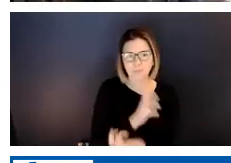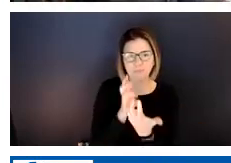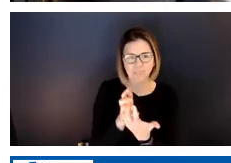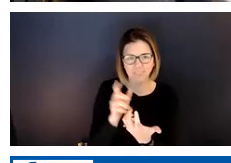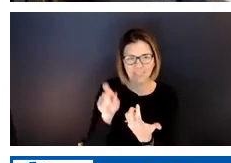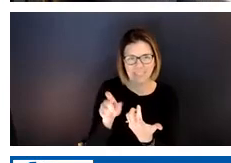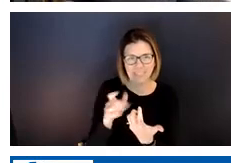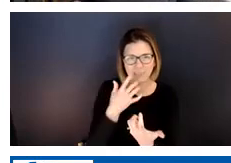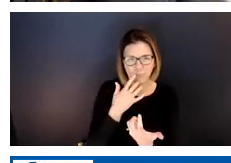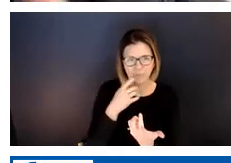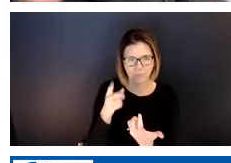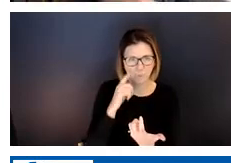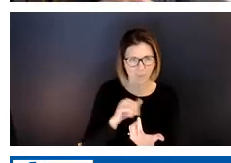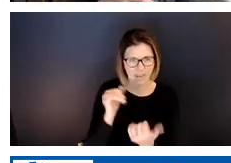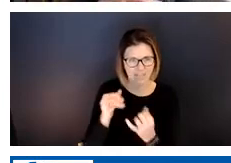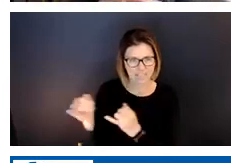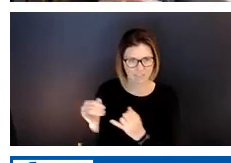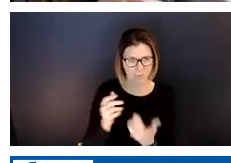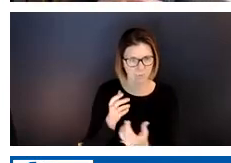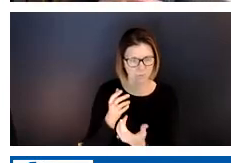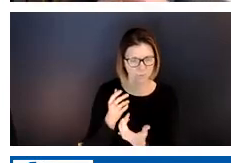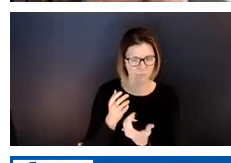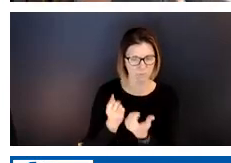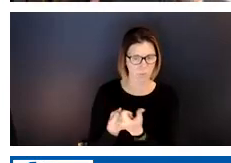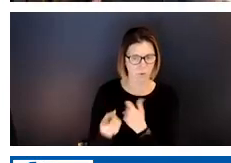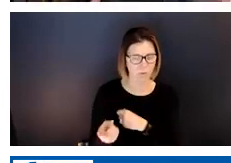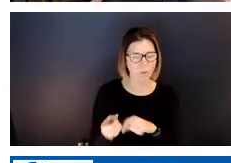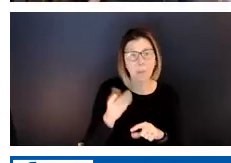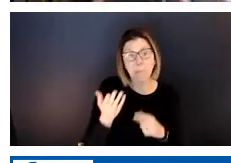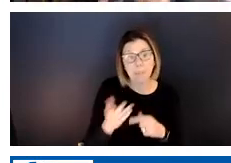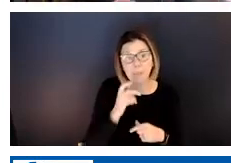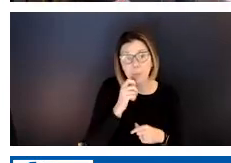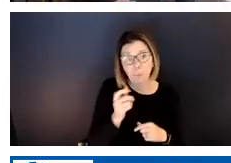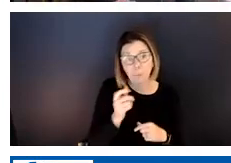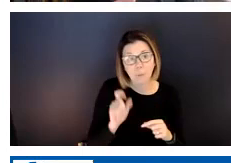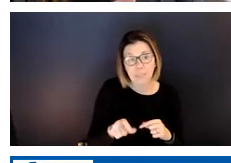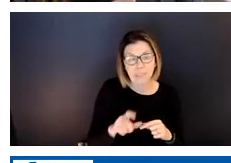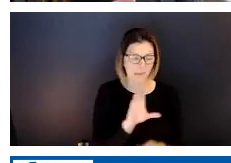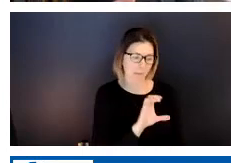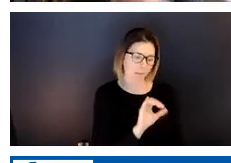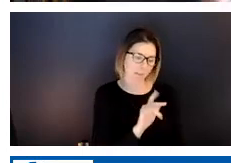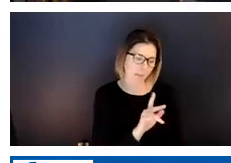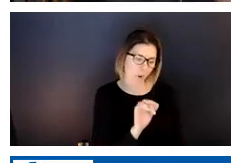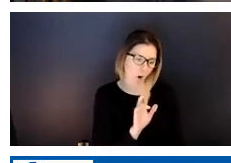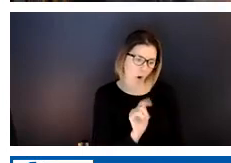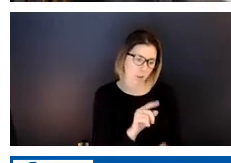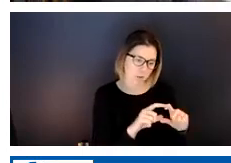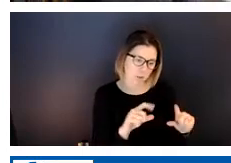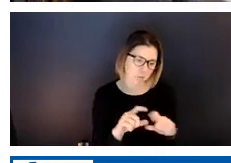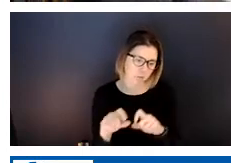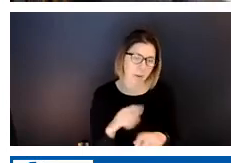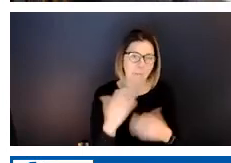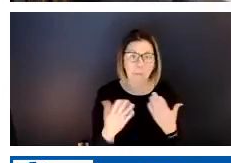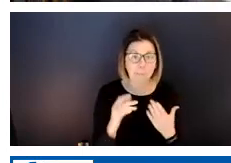you are supporting. They may not need this kind of clip art stock image, they may just need a